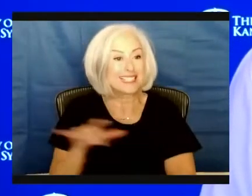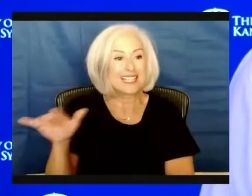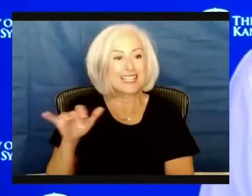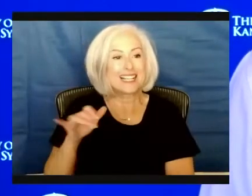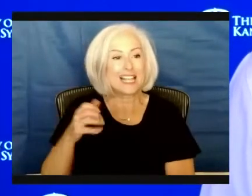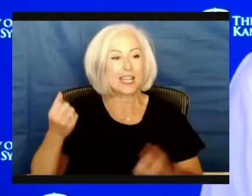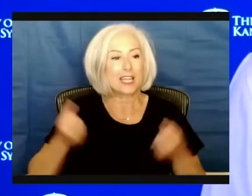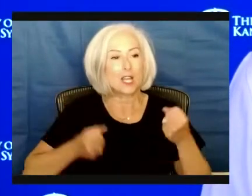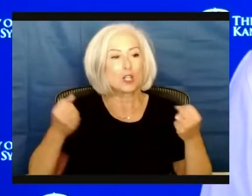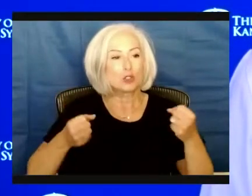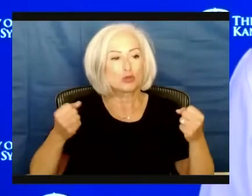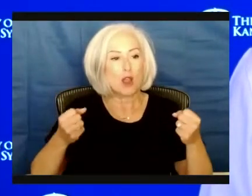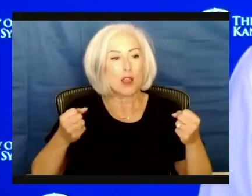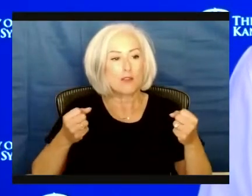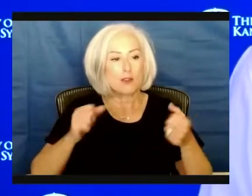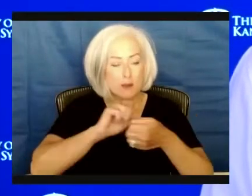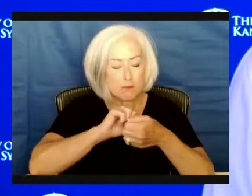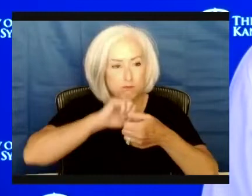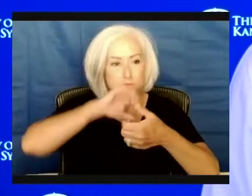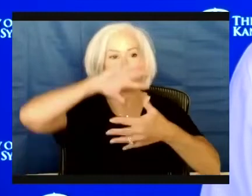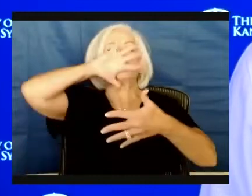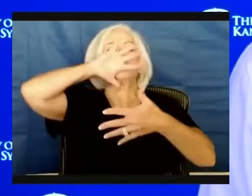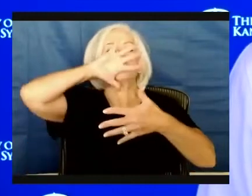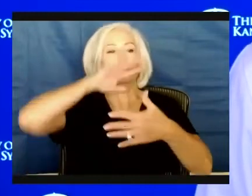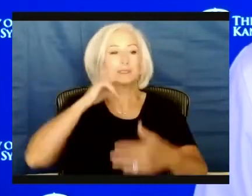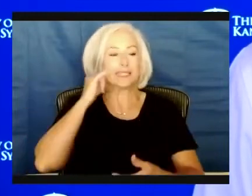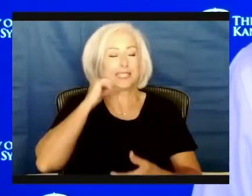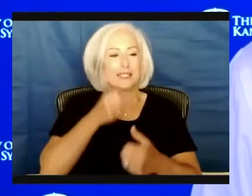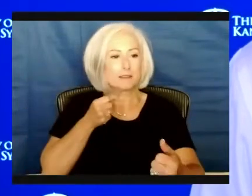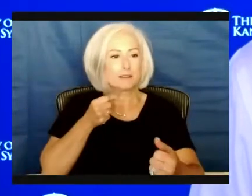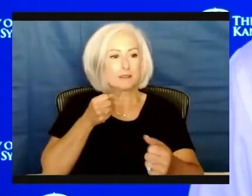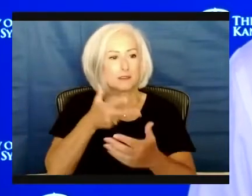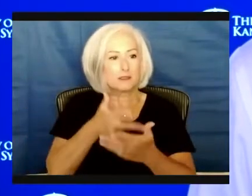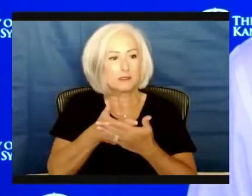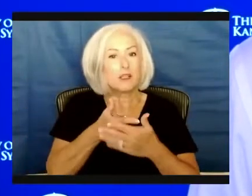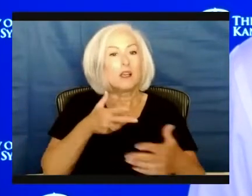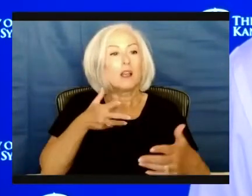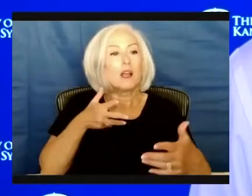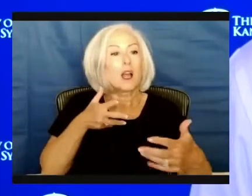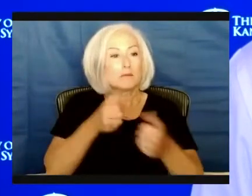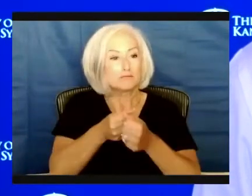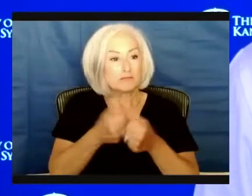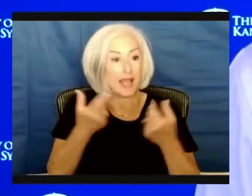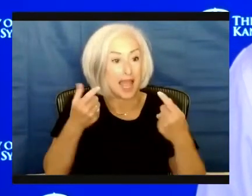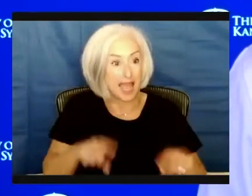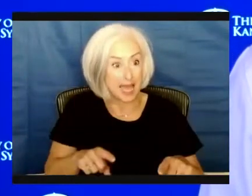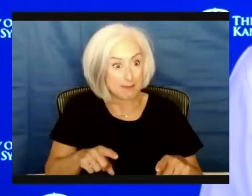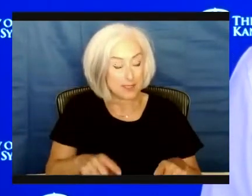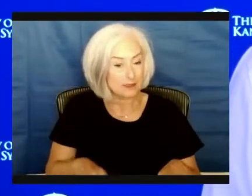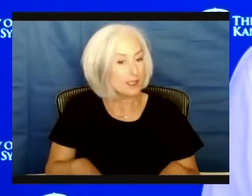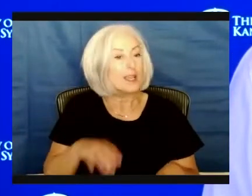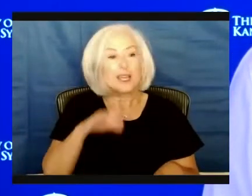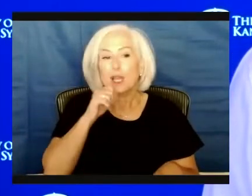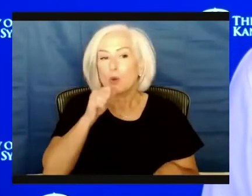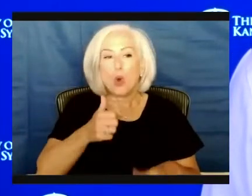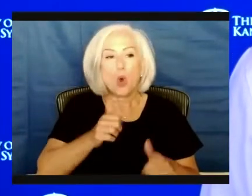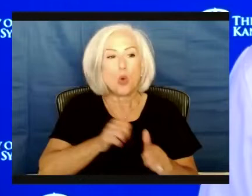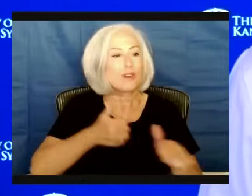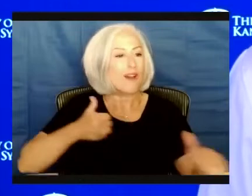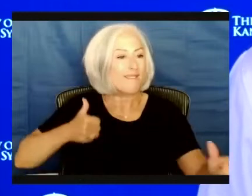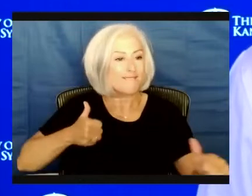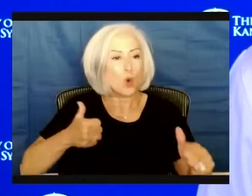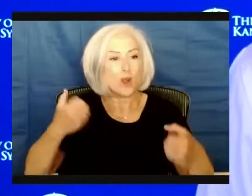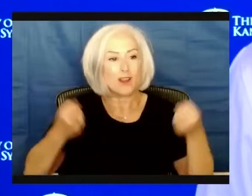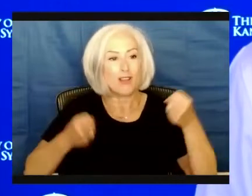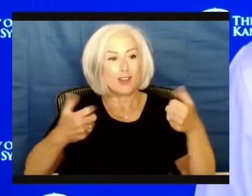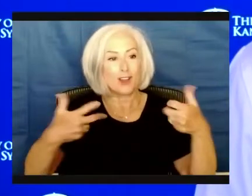It won't prevent you from getting into a car wreck, but what it will do is prevent you from having those severe or suboptimal